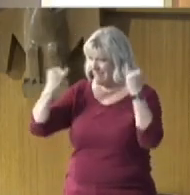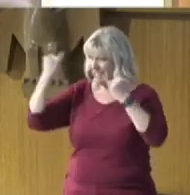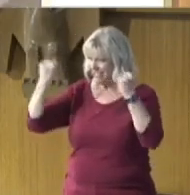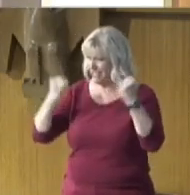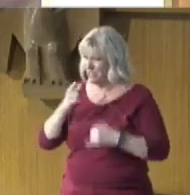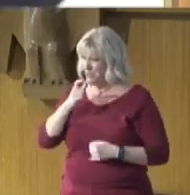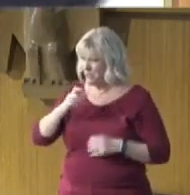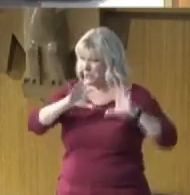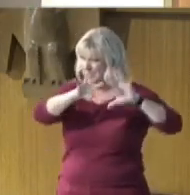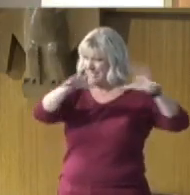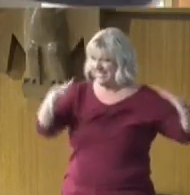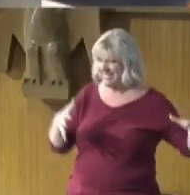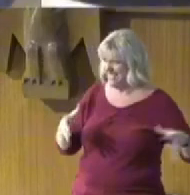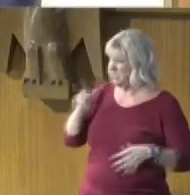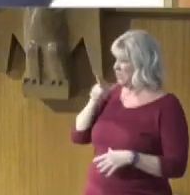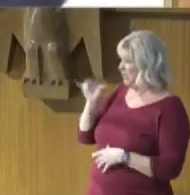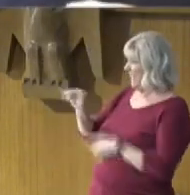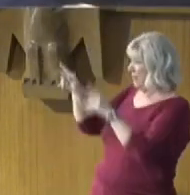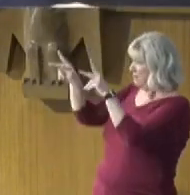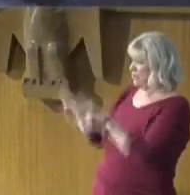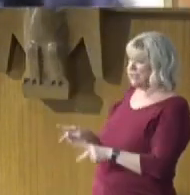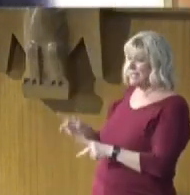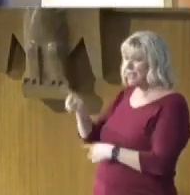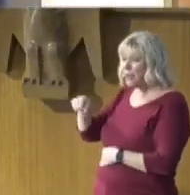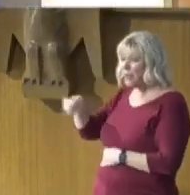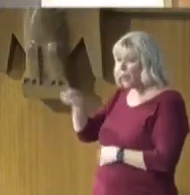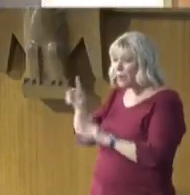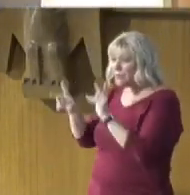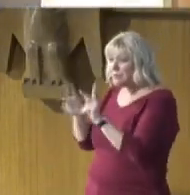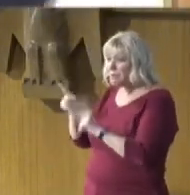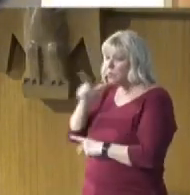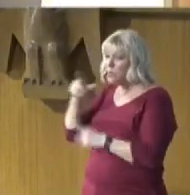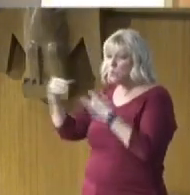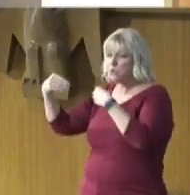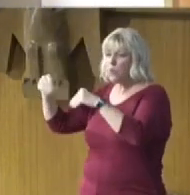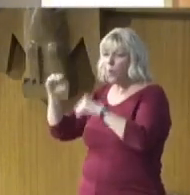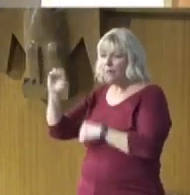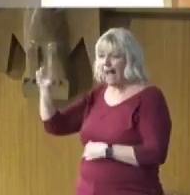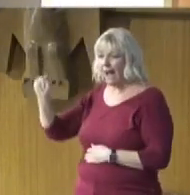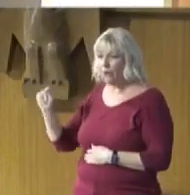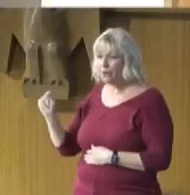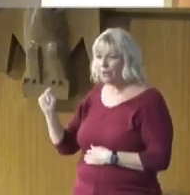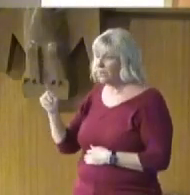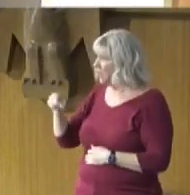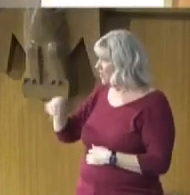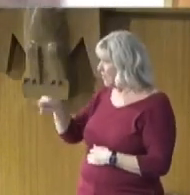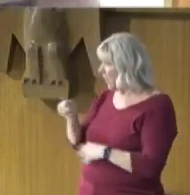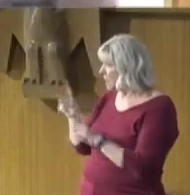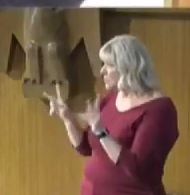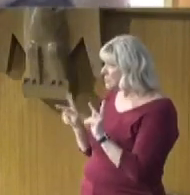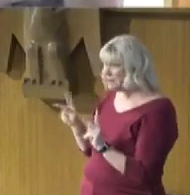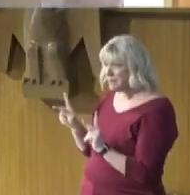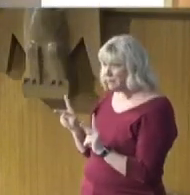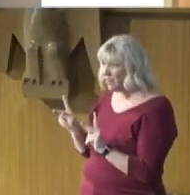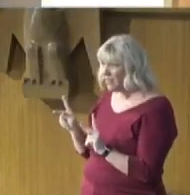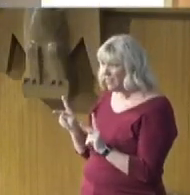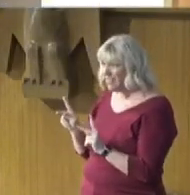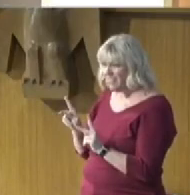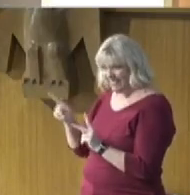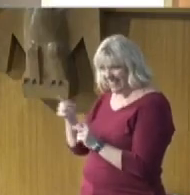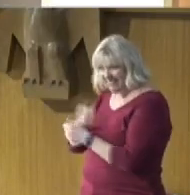But Jesus says, even the people who've sold out our nation, can't they do that? Don't they just love each